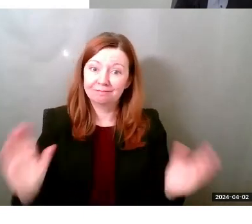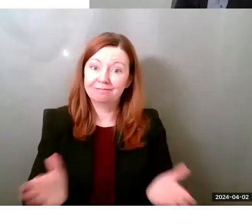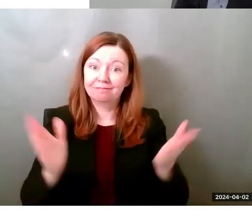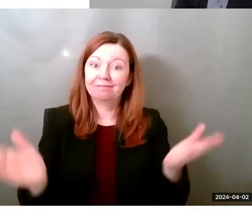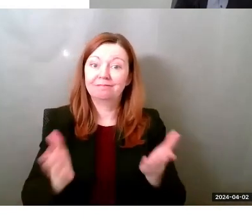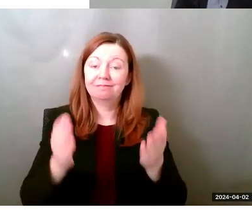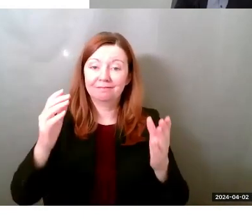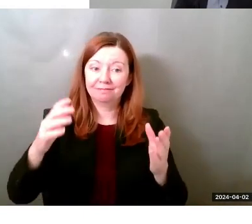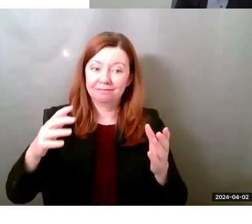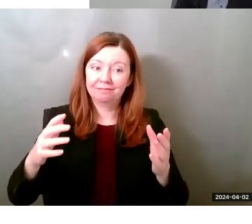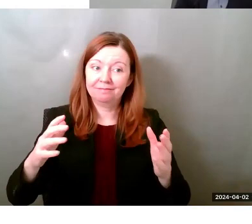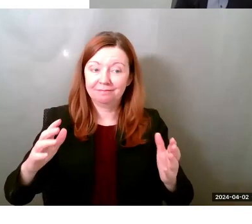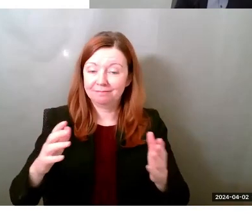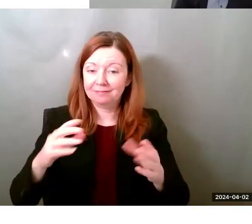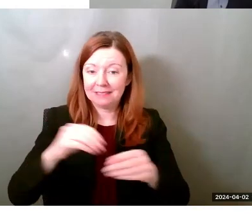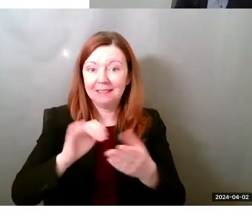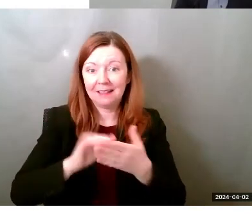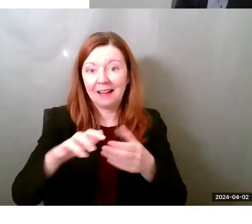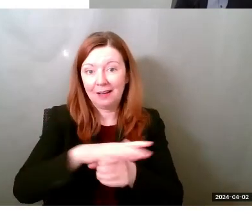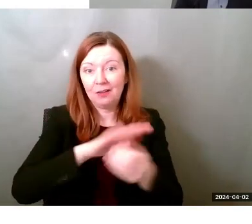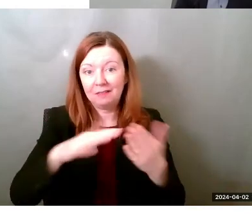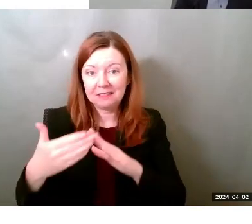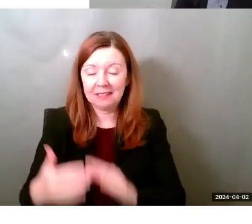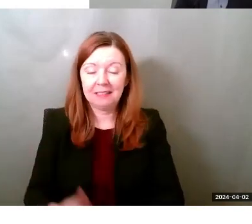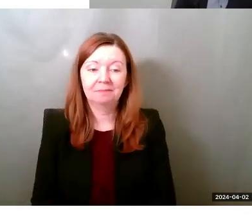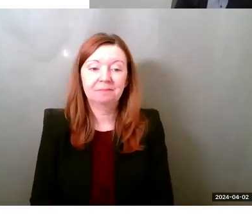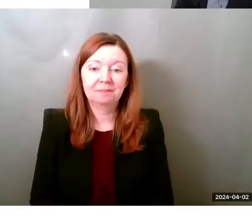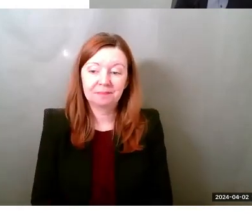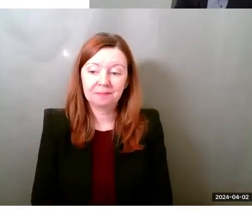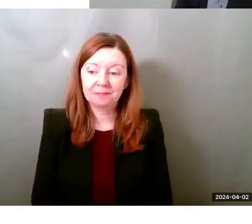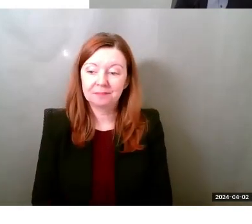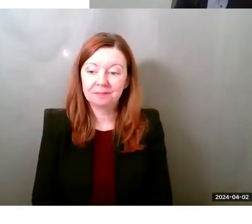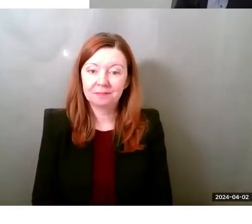city. Next slide, please.